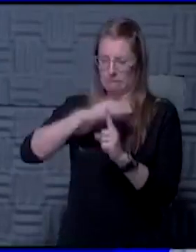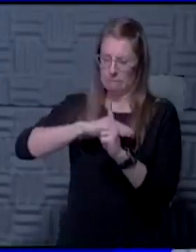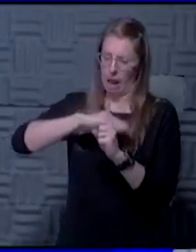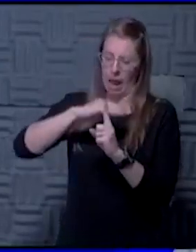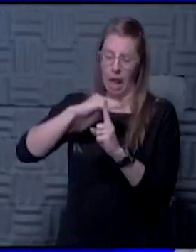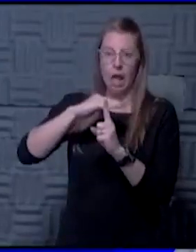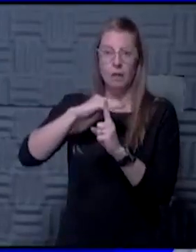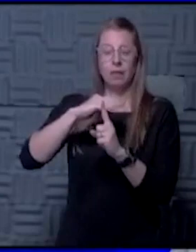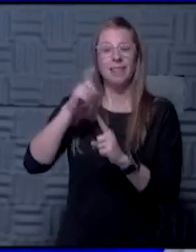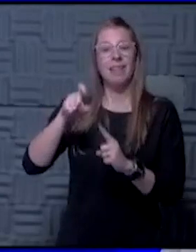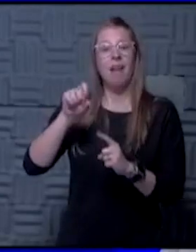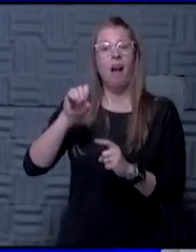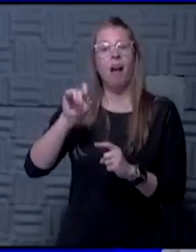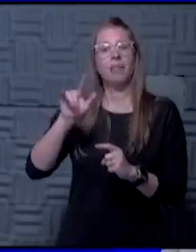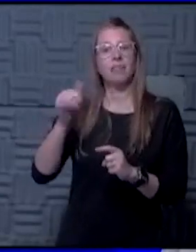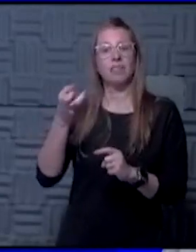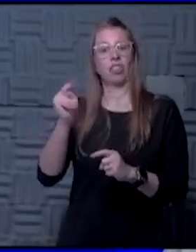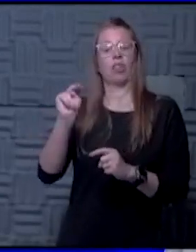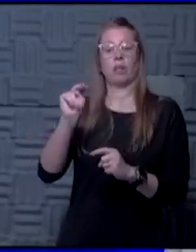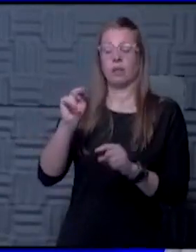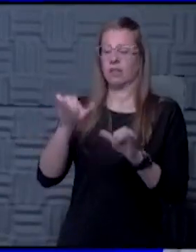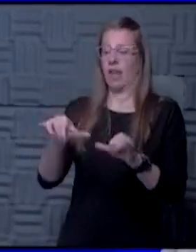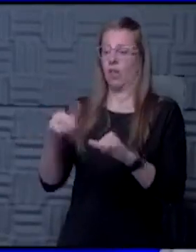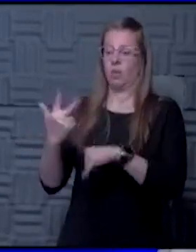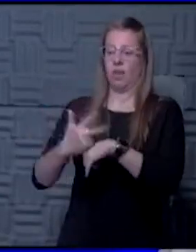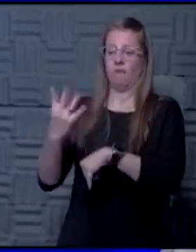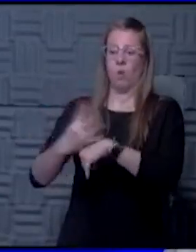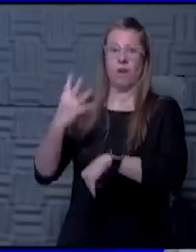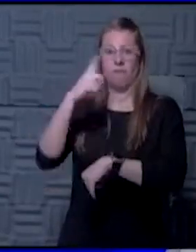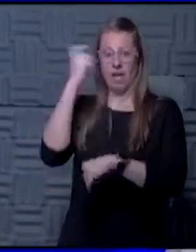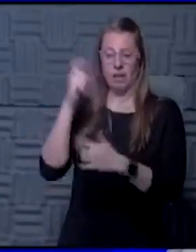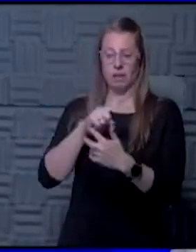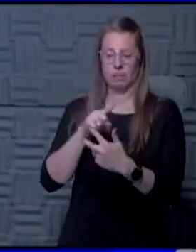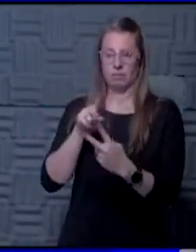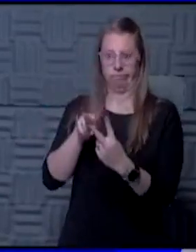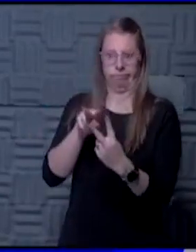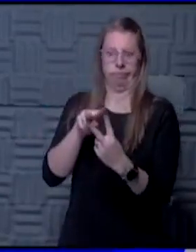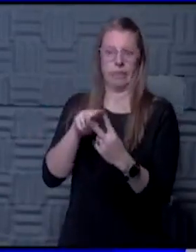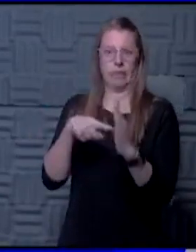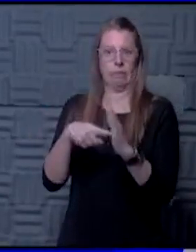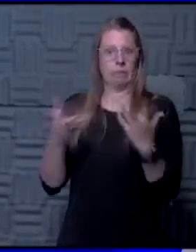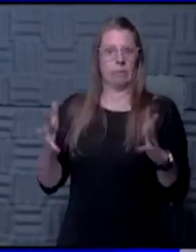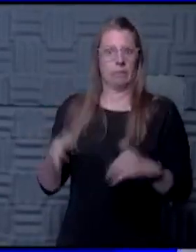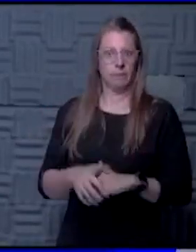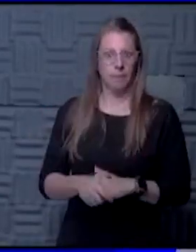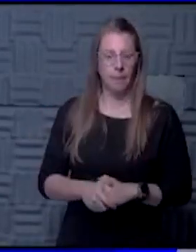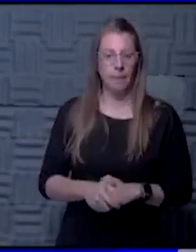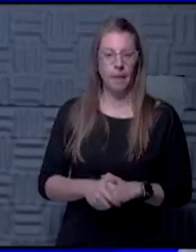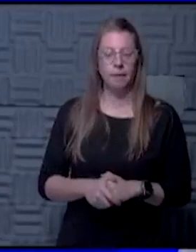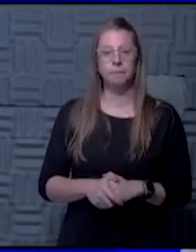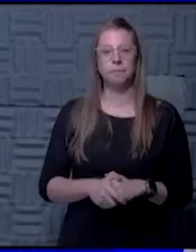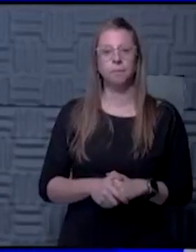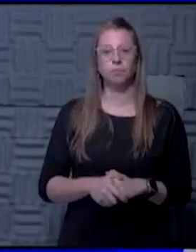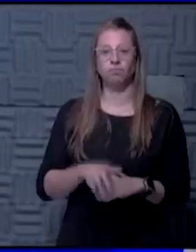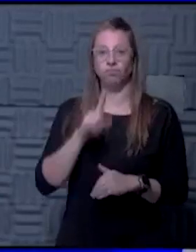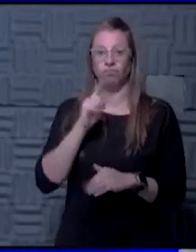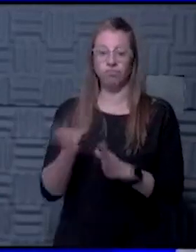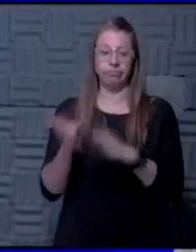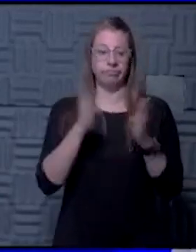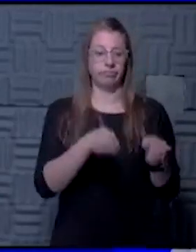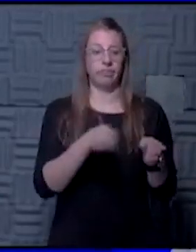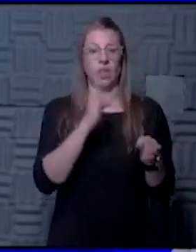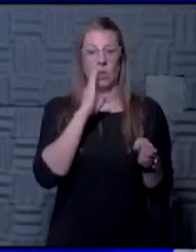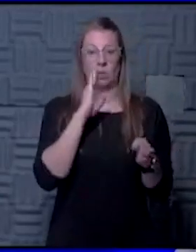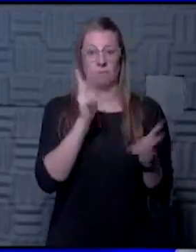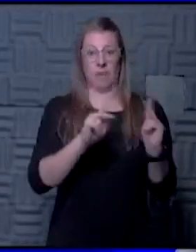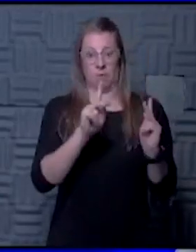They don't necessarily need oxygen, but they stay here for 3 or 4 days because of those symptoms alone. And then the other side of that is we